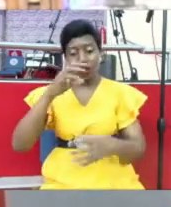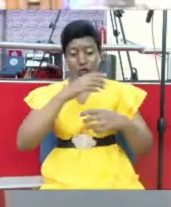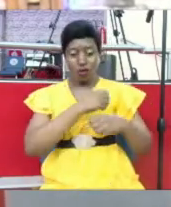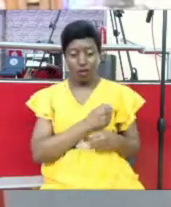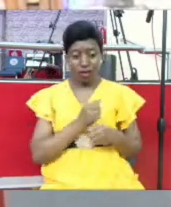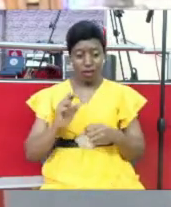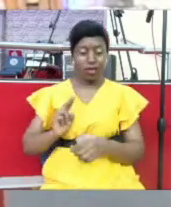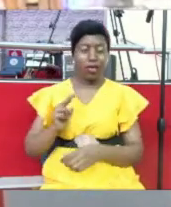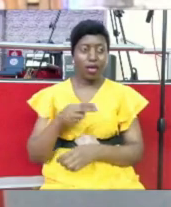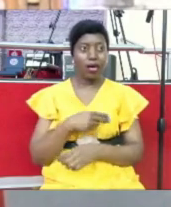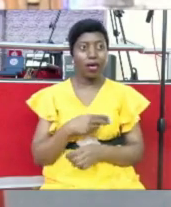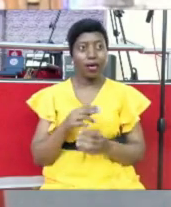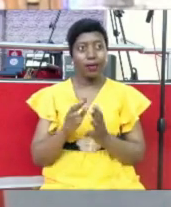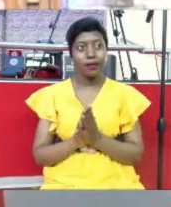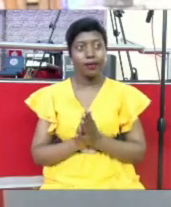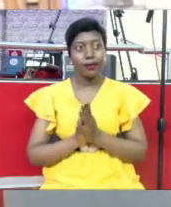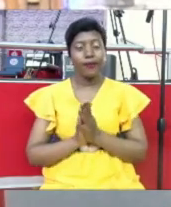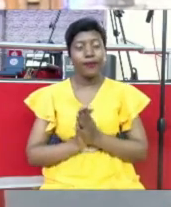Kwa kuweza